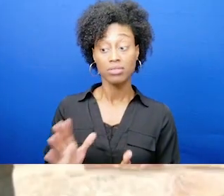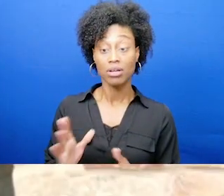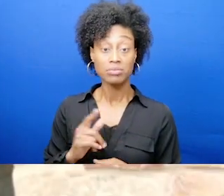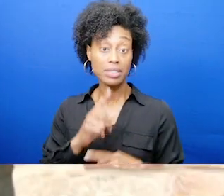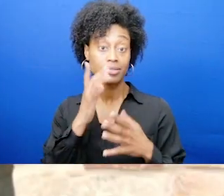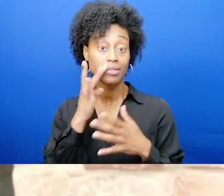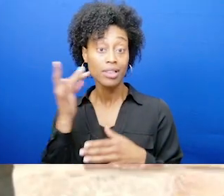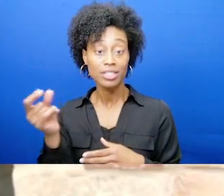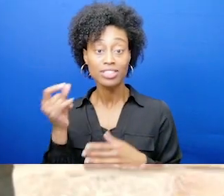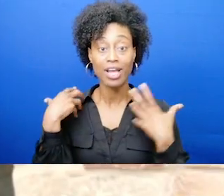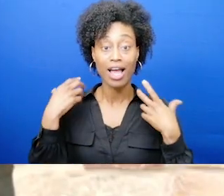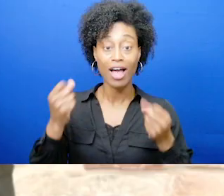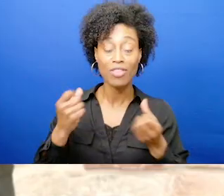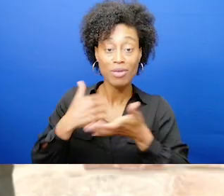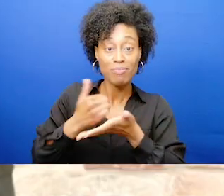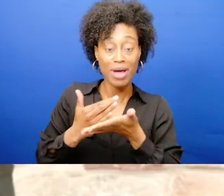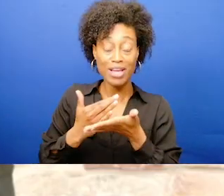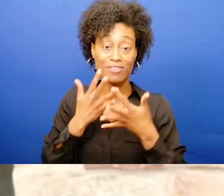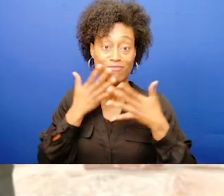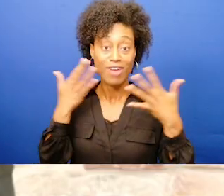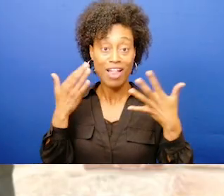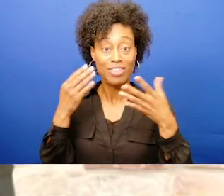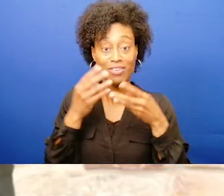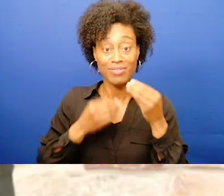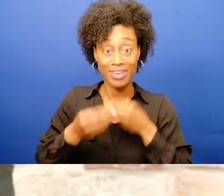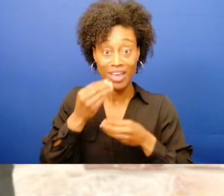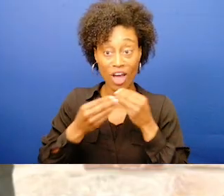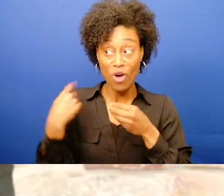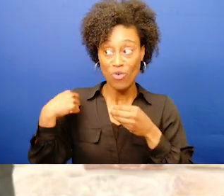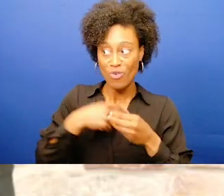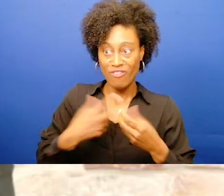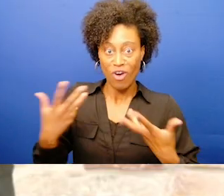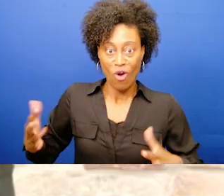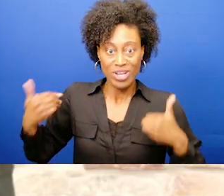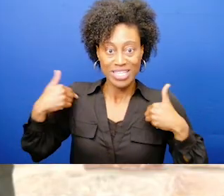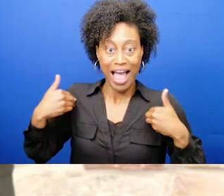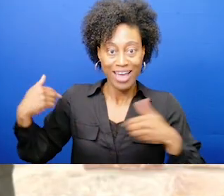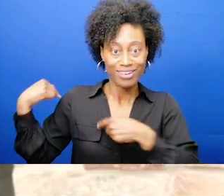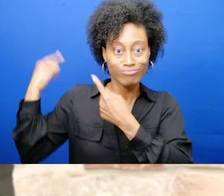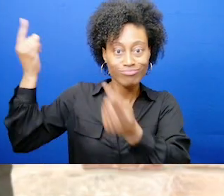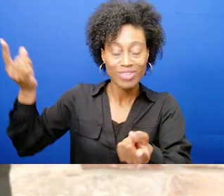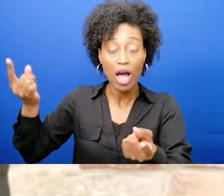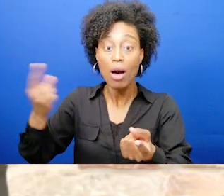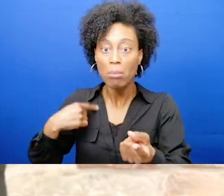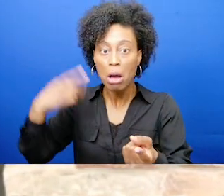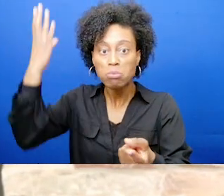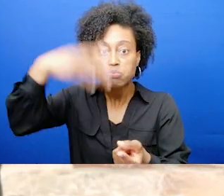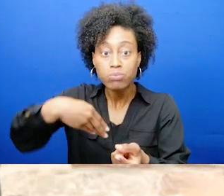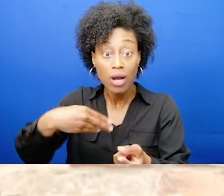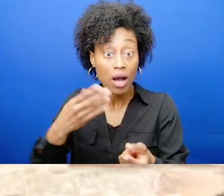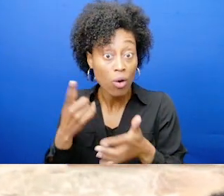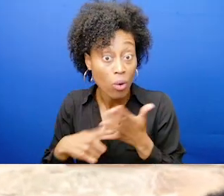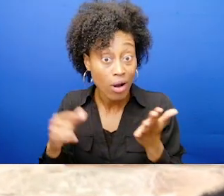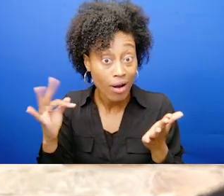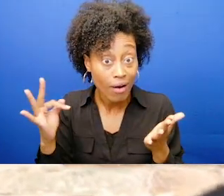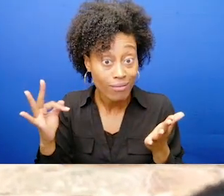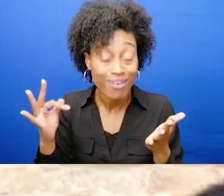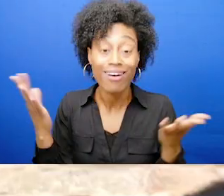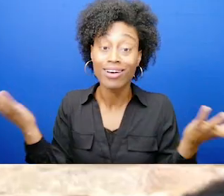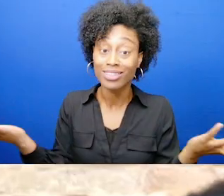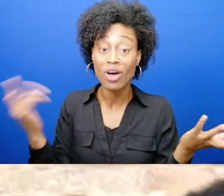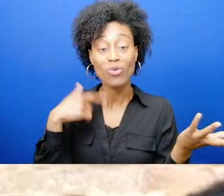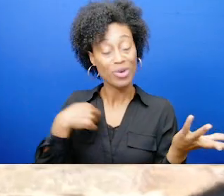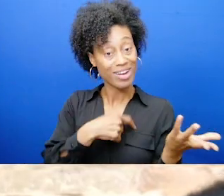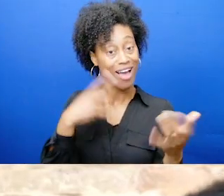What if the secret to delicious, healthy, and budget-friendly meals has been hiding in plain sight for centuries? We're diving deep into the incredible,